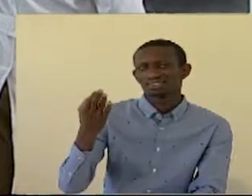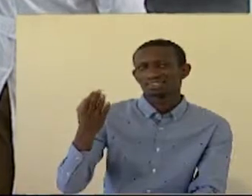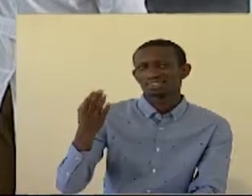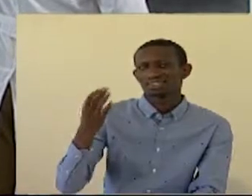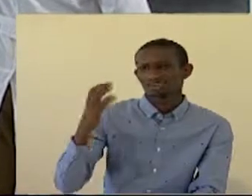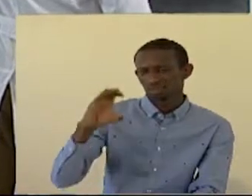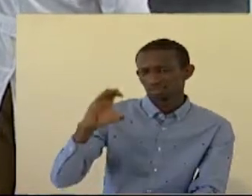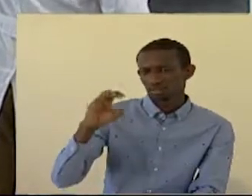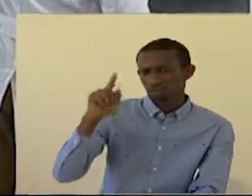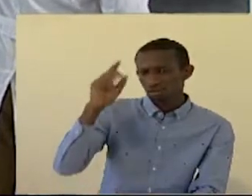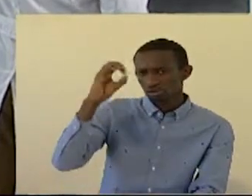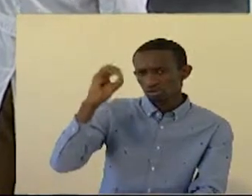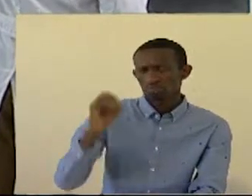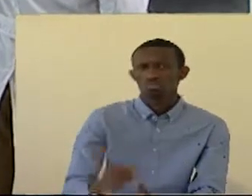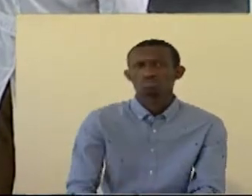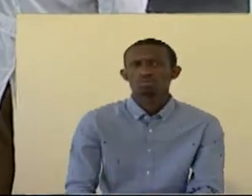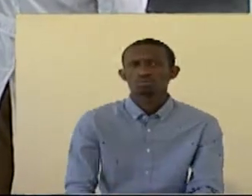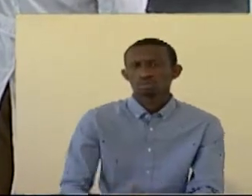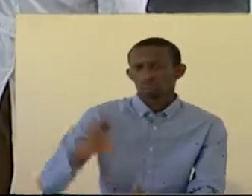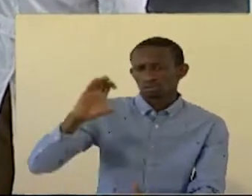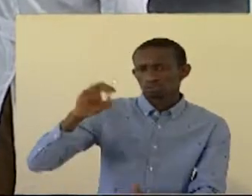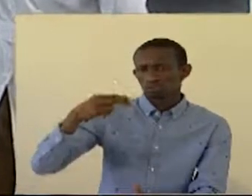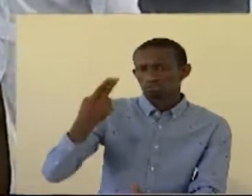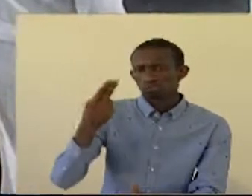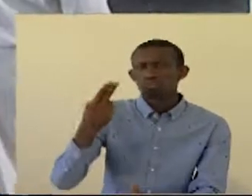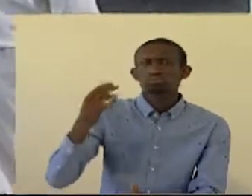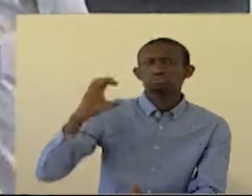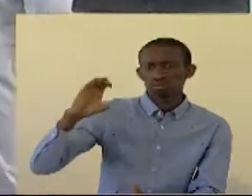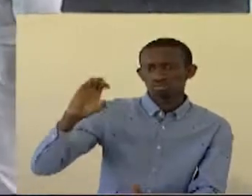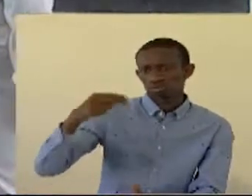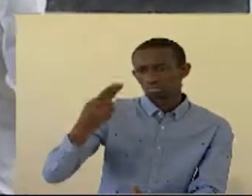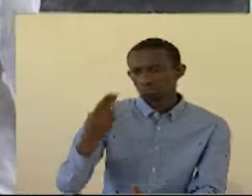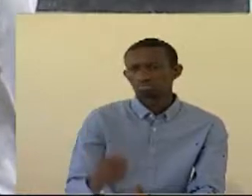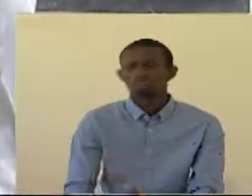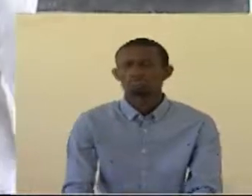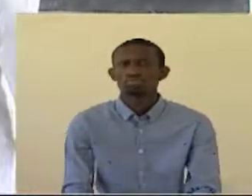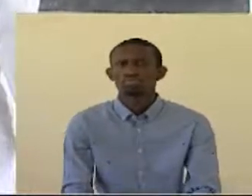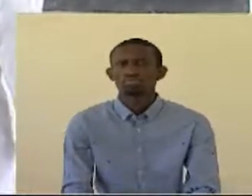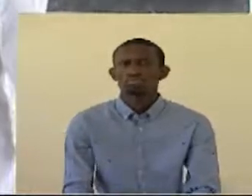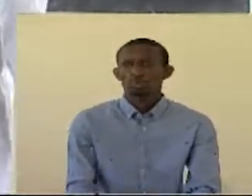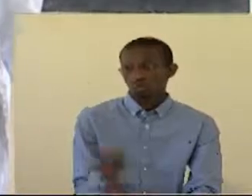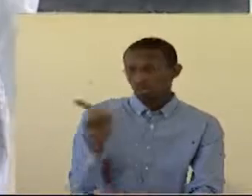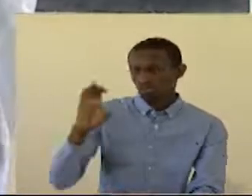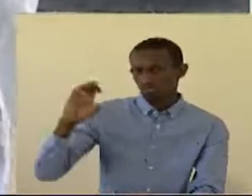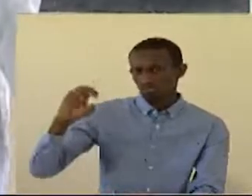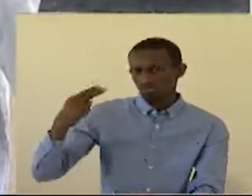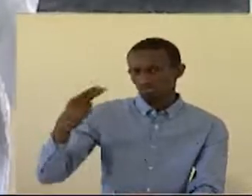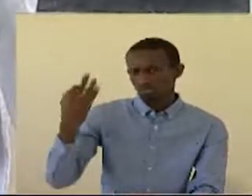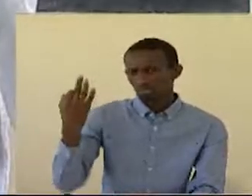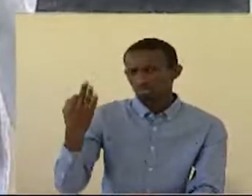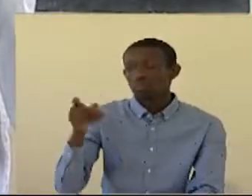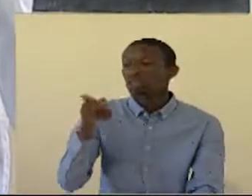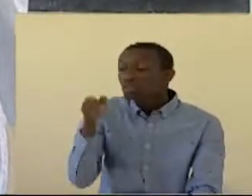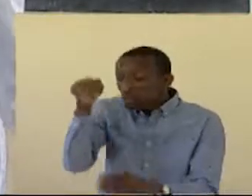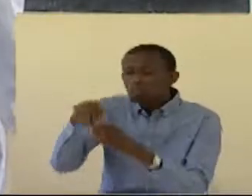CH3CO, CH2, CH2. So we have a methyl group on one side of the carbonyl